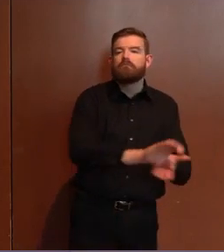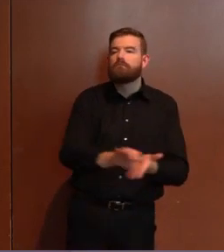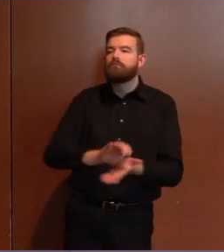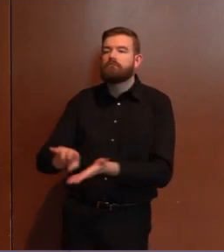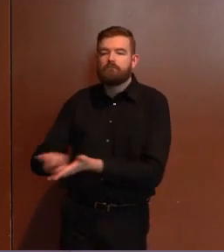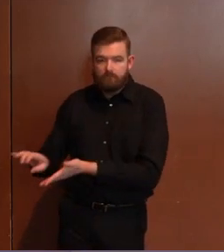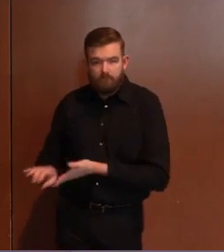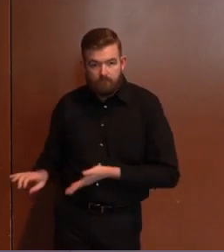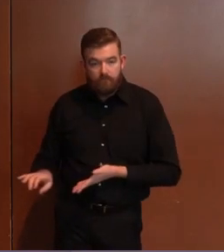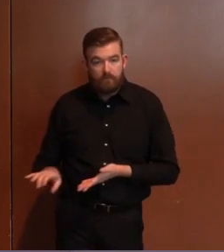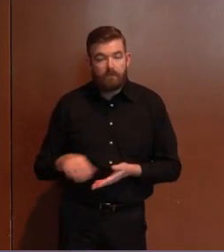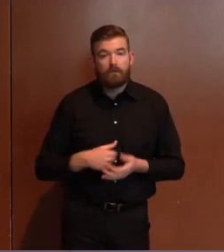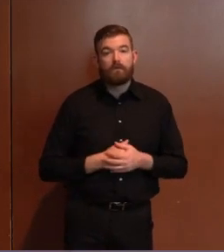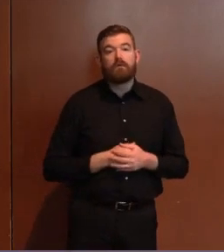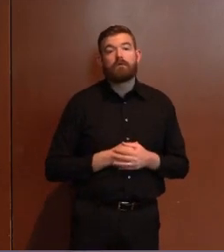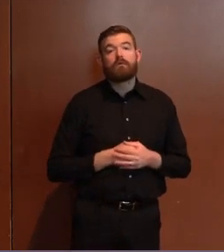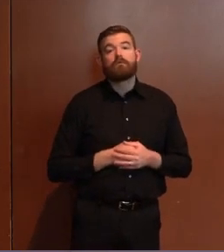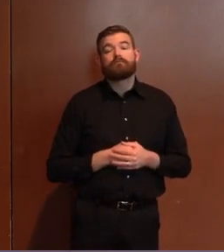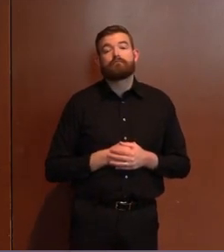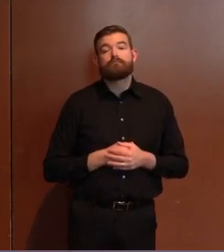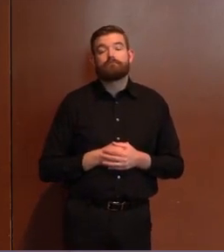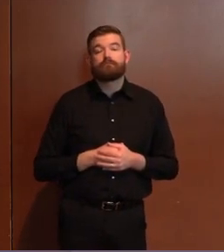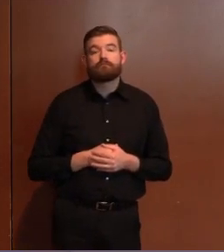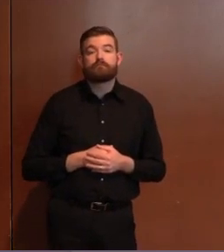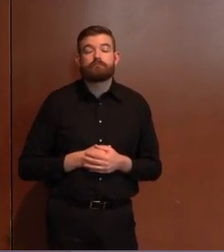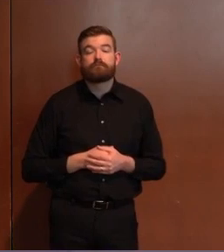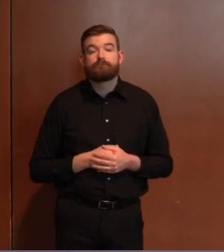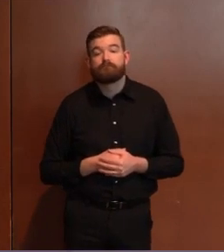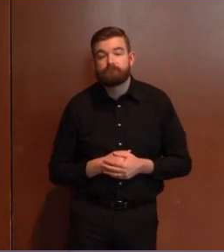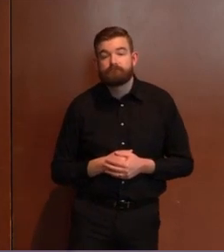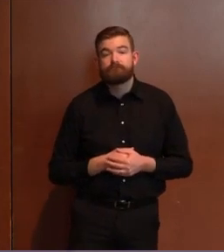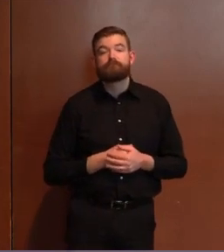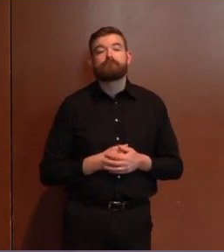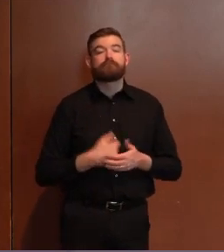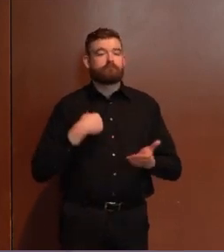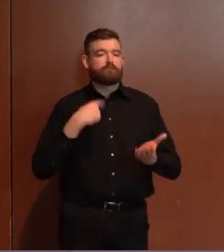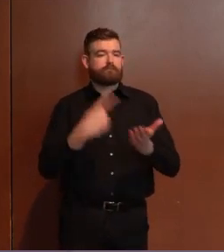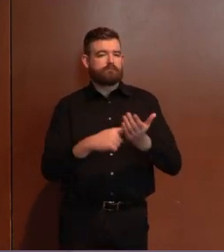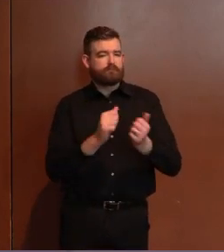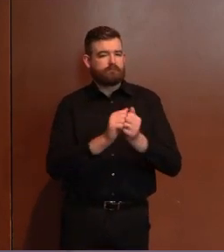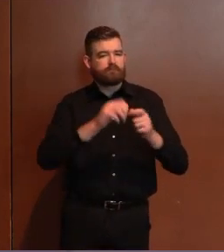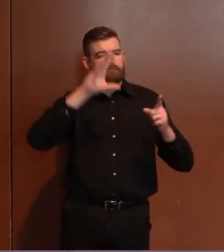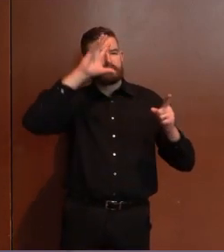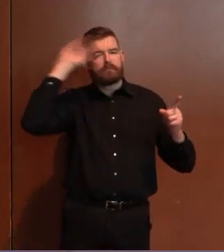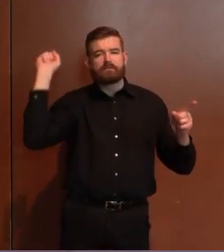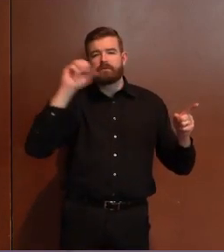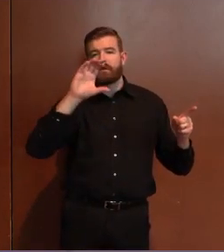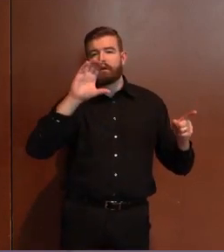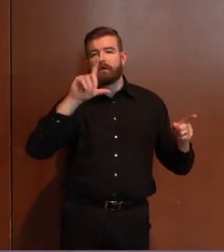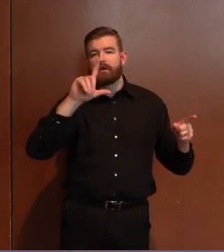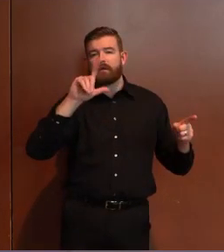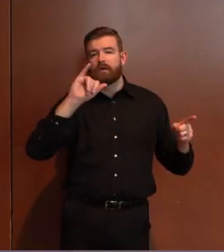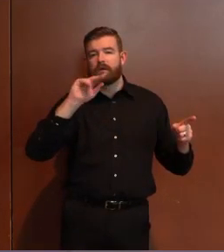Listen, a big chunk of my conversation with President Clinton today was on this very question of how are you thinking about